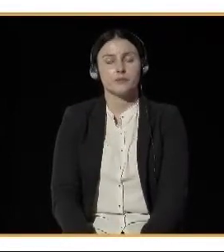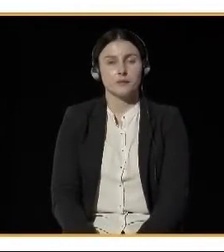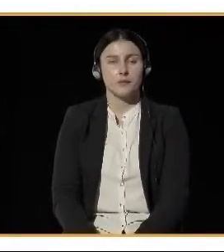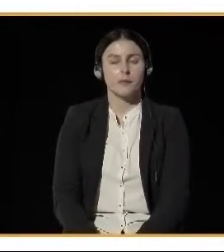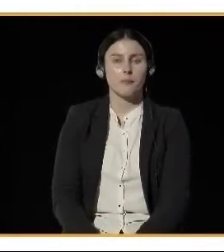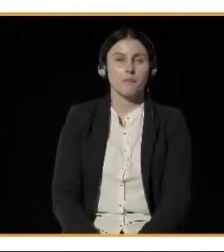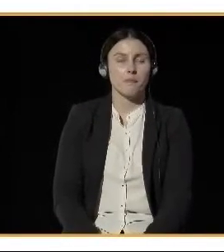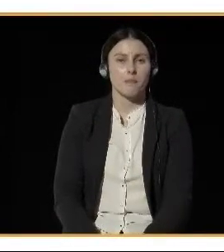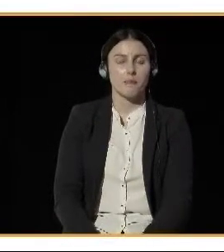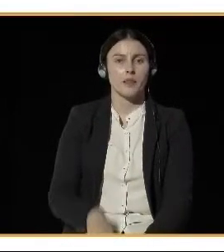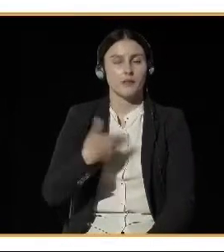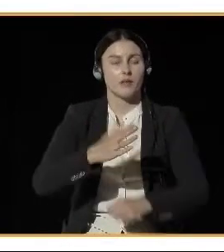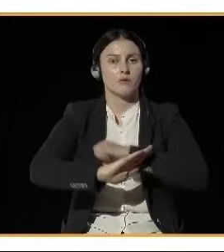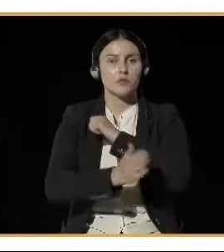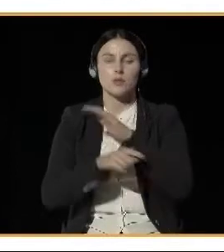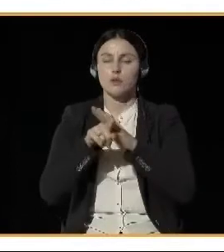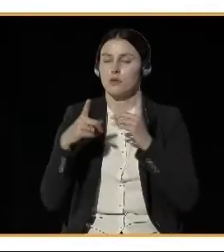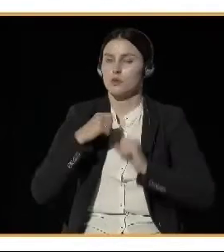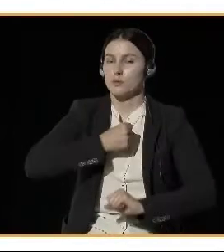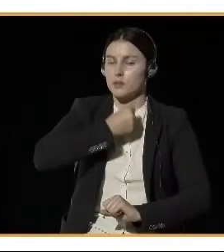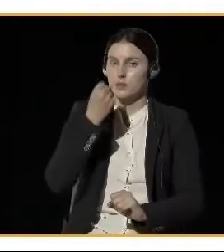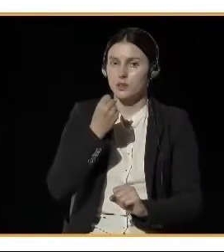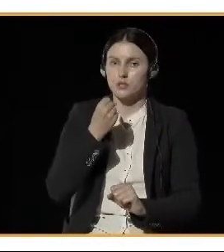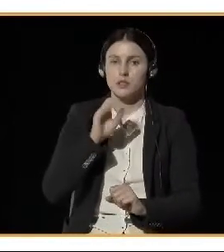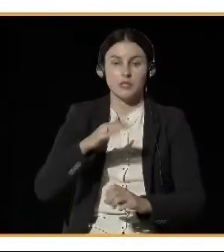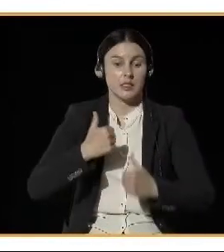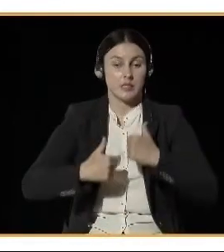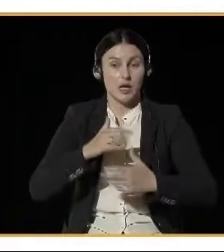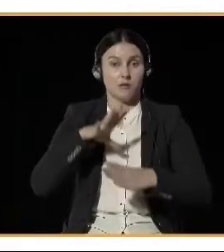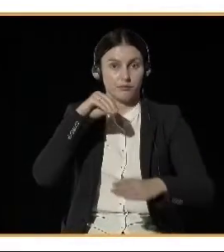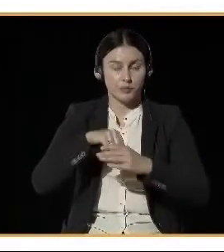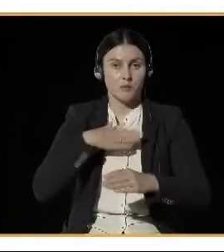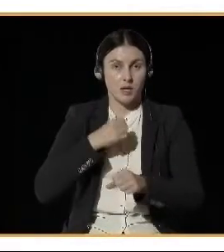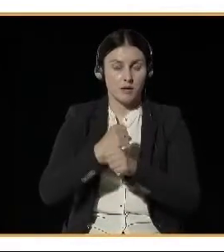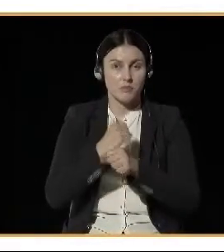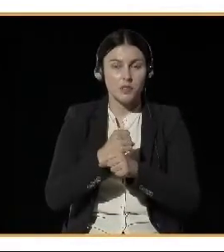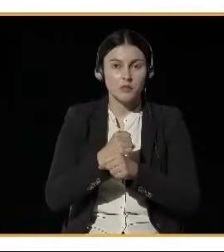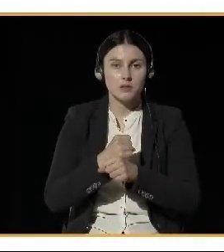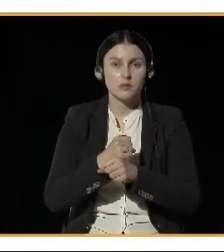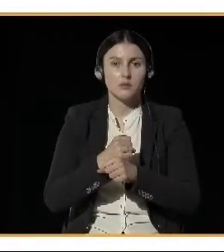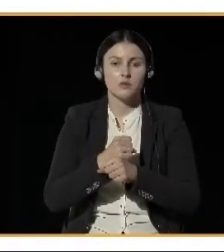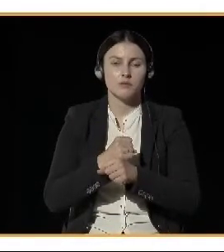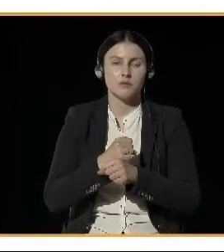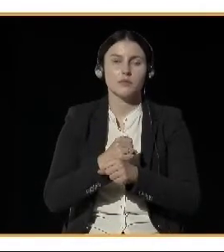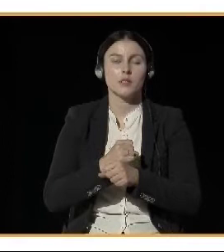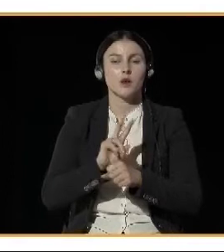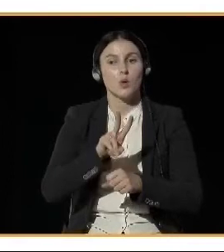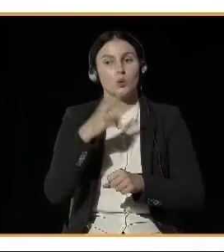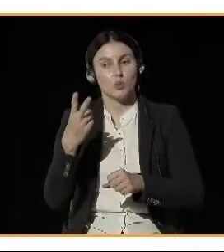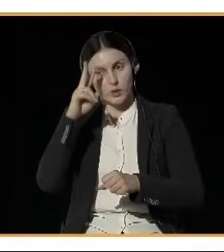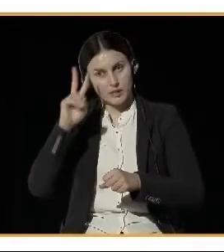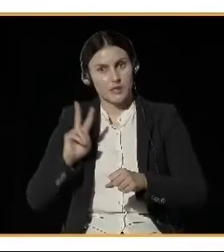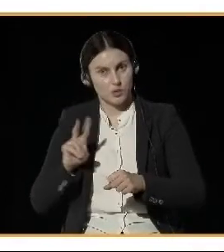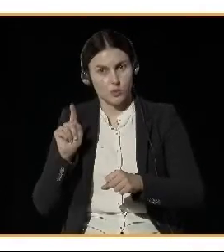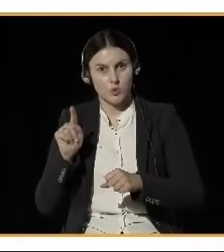for older workers in the labor market. And the second institution that is the most interesting